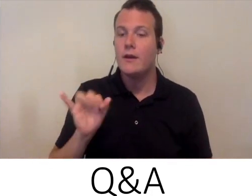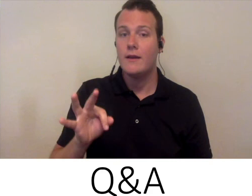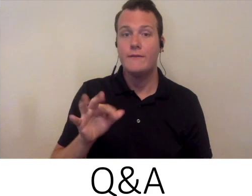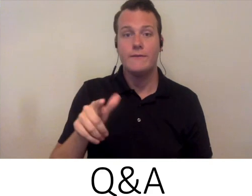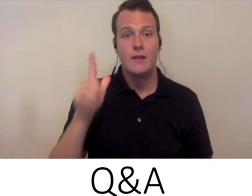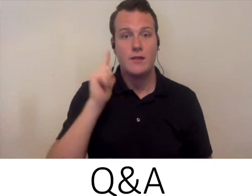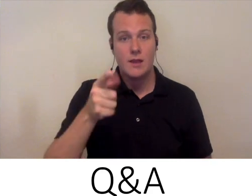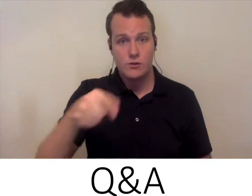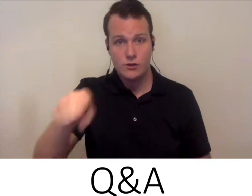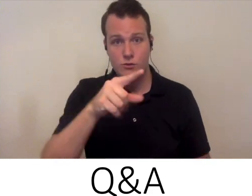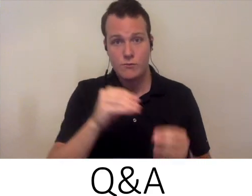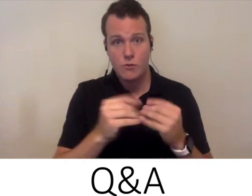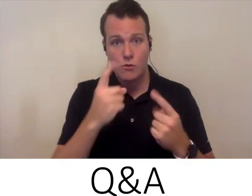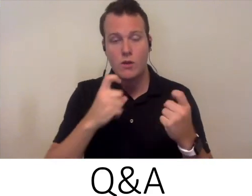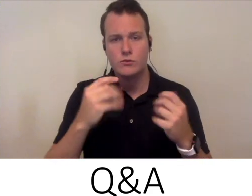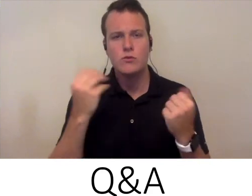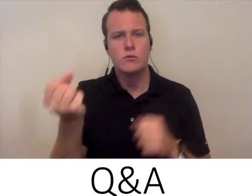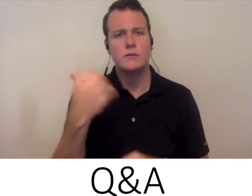questions, please send them to